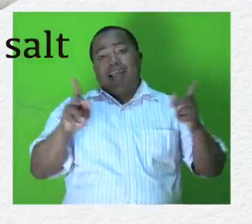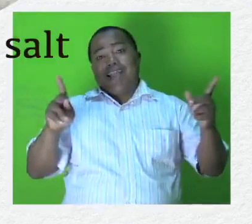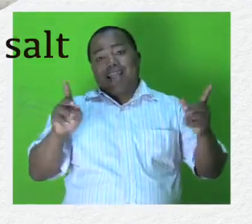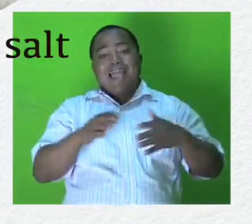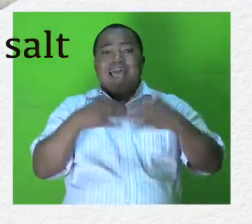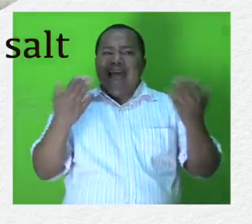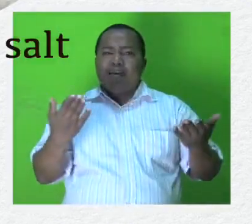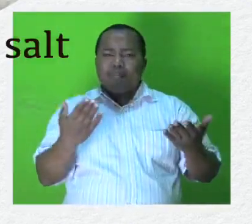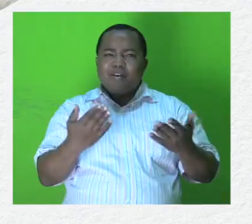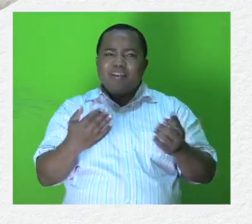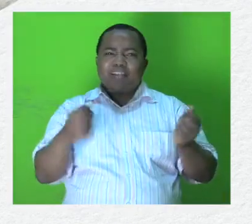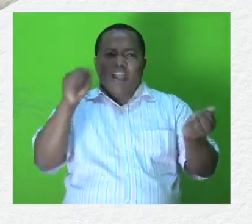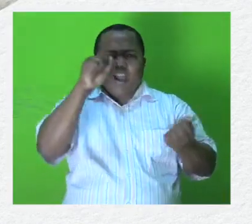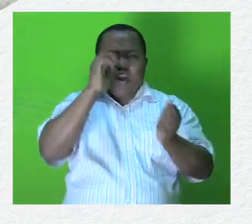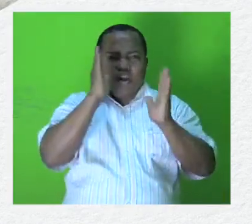What about common salt?